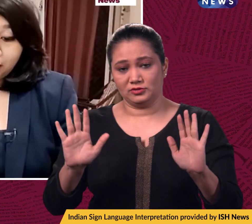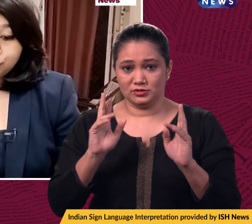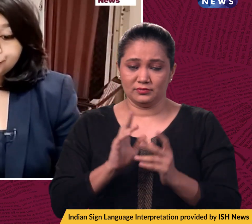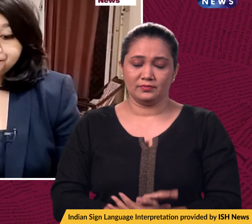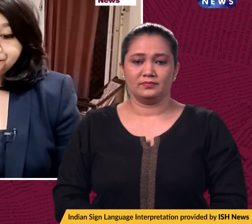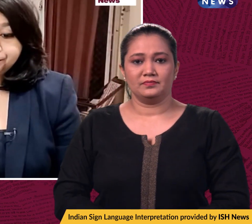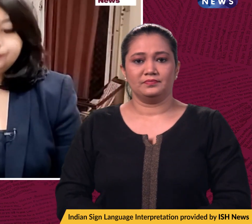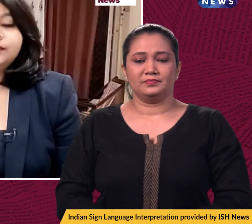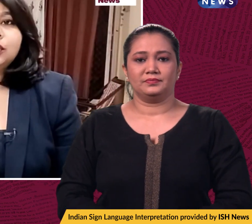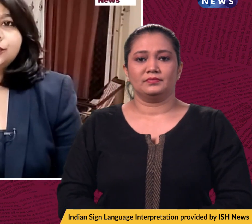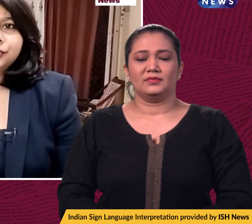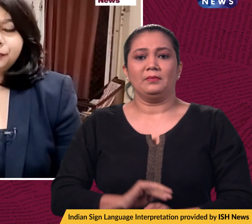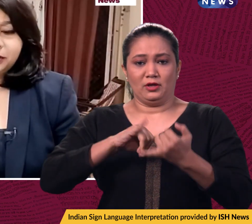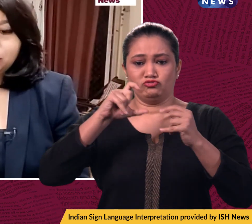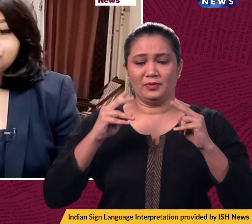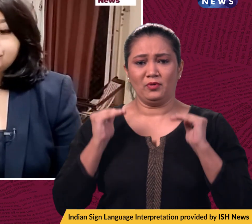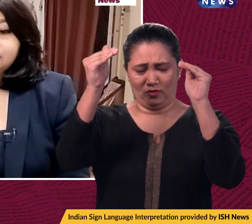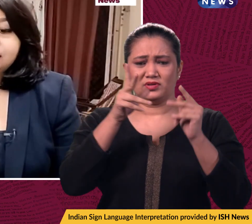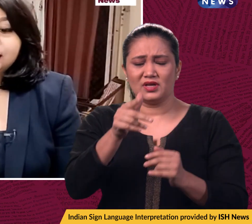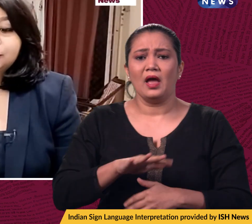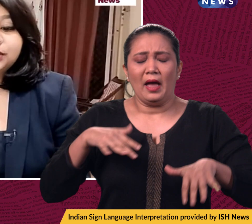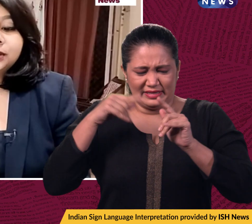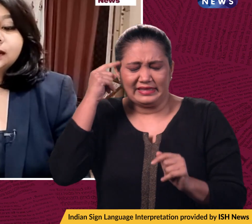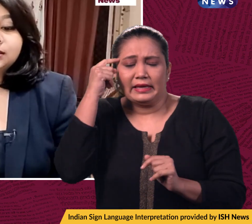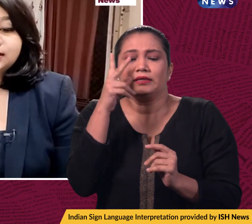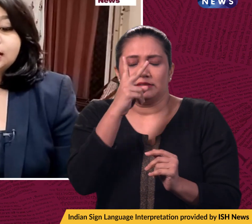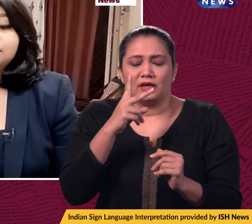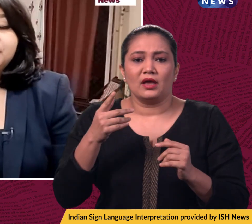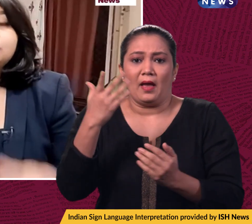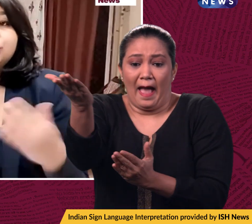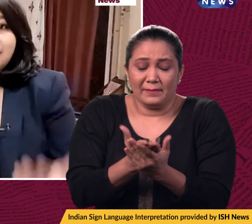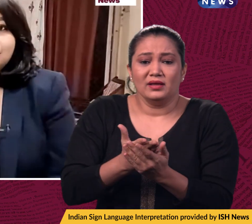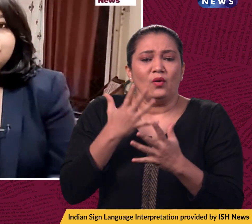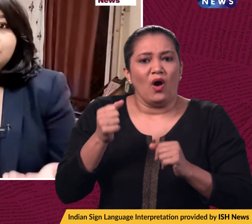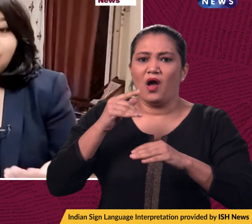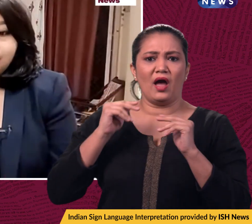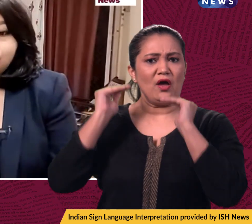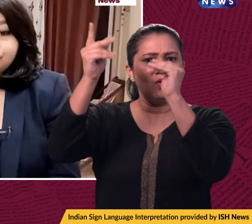of March. Also, the Supreme Court today said that it will consider listing an appeal